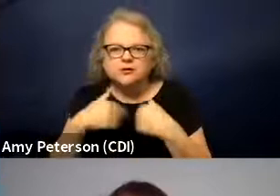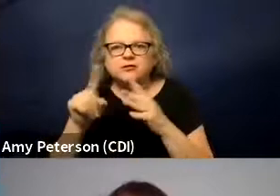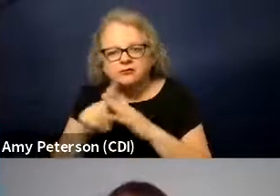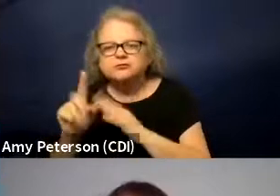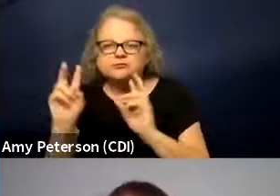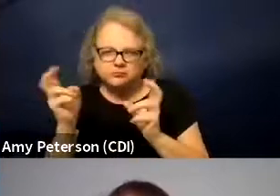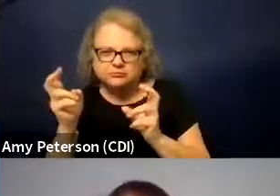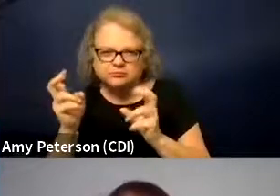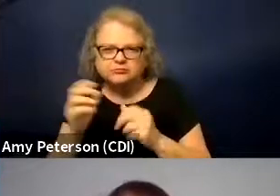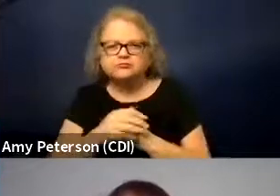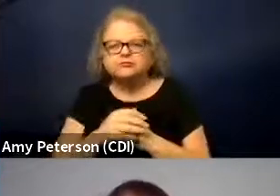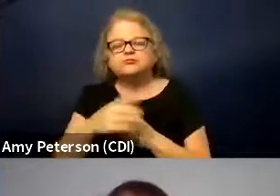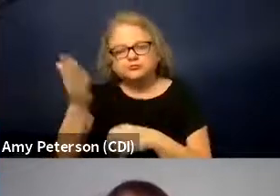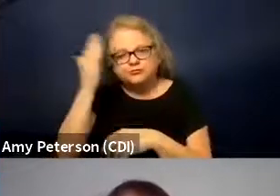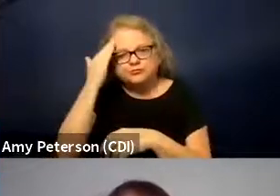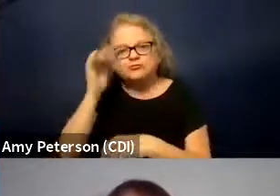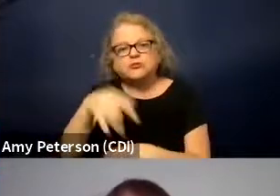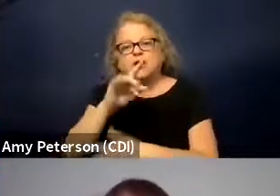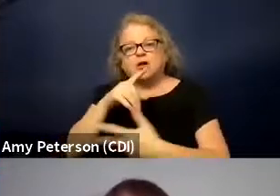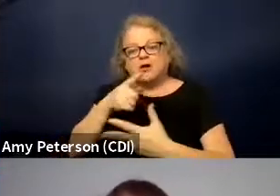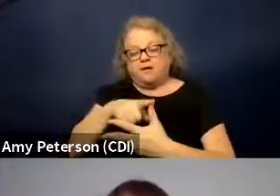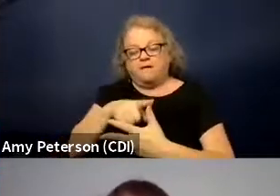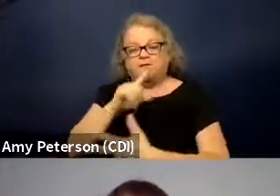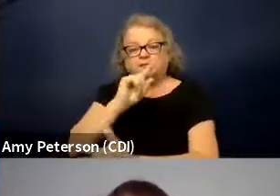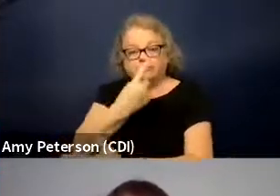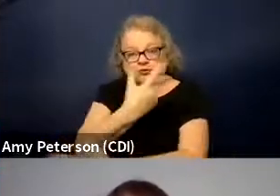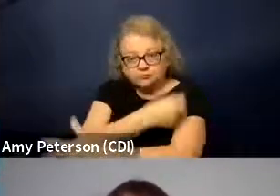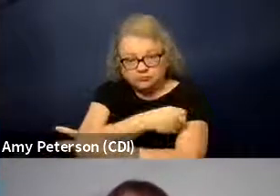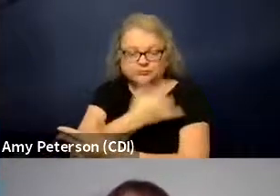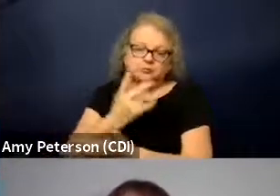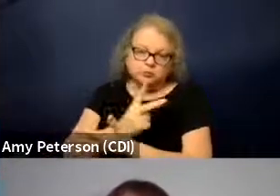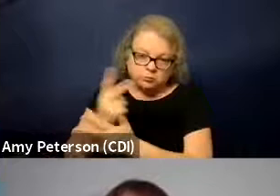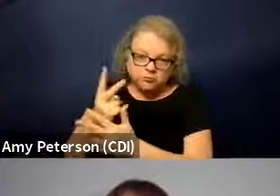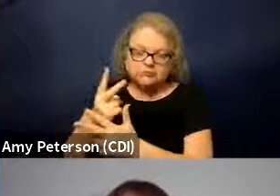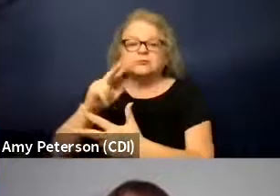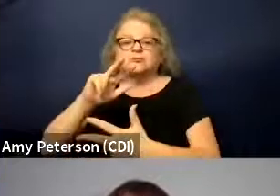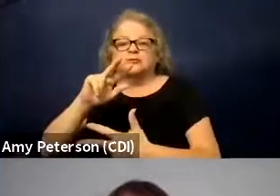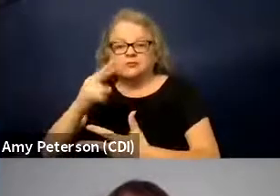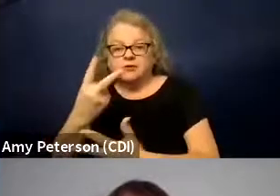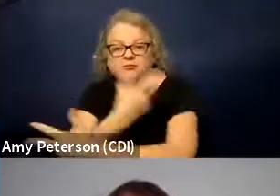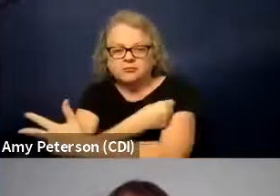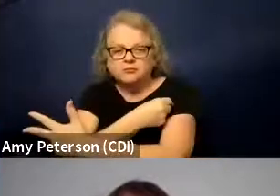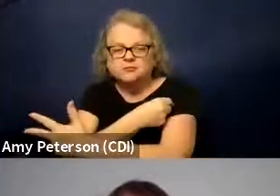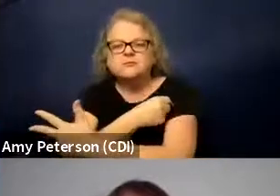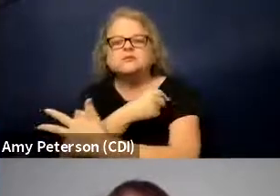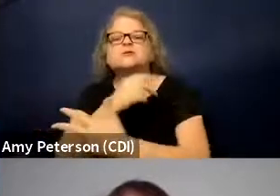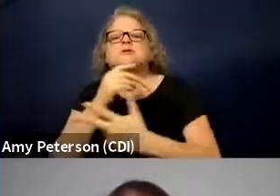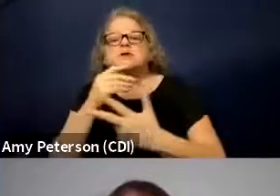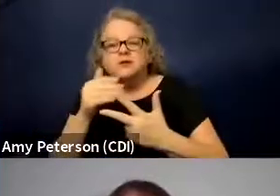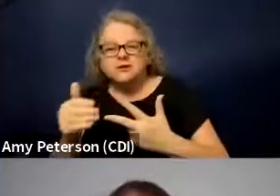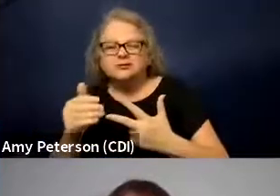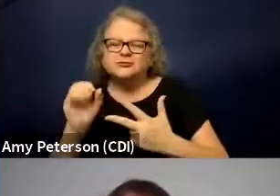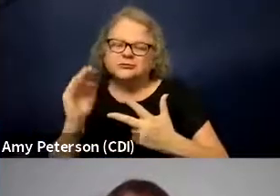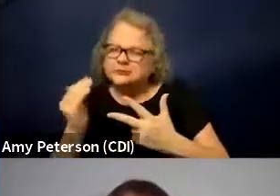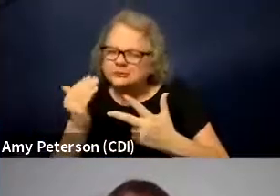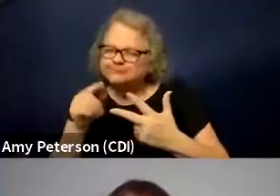with. So you want to give them a 3rd dose of vaccine as soon as you can. You need to wait